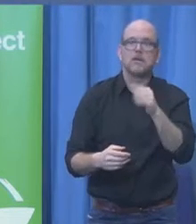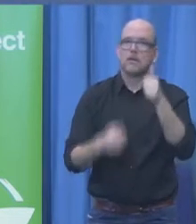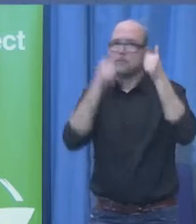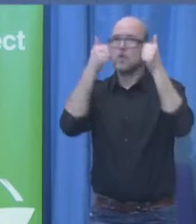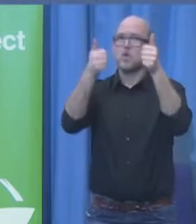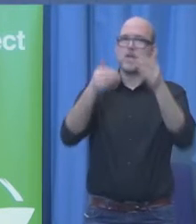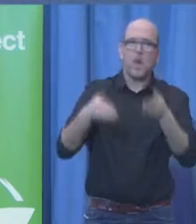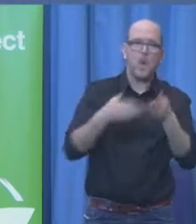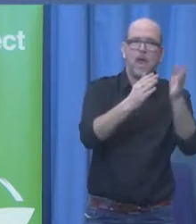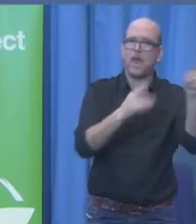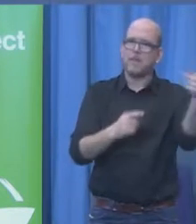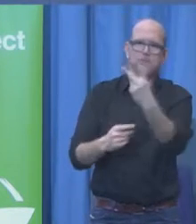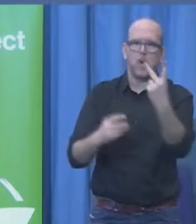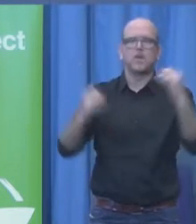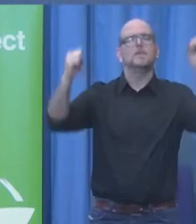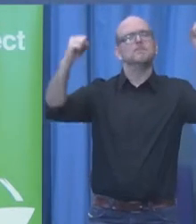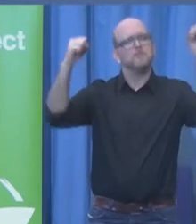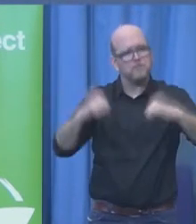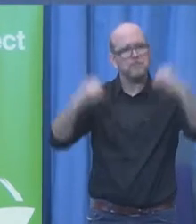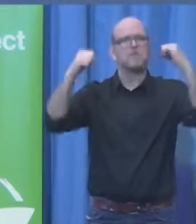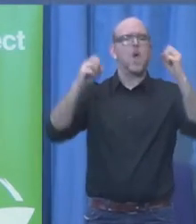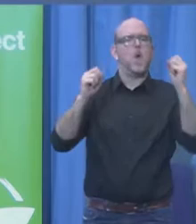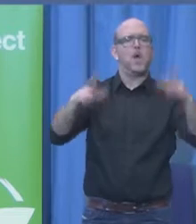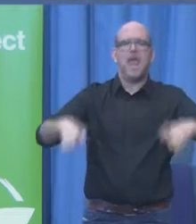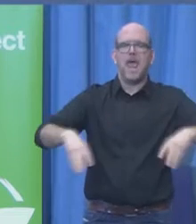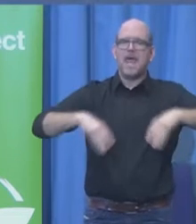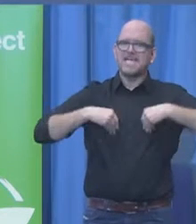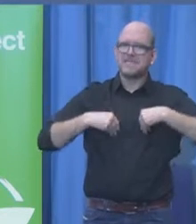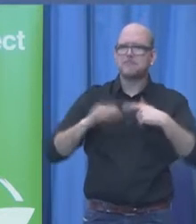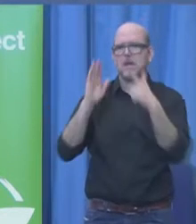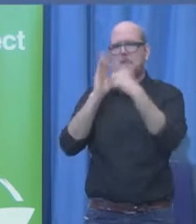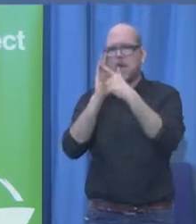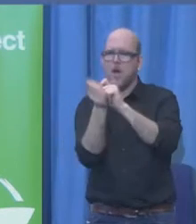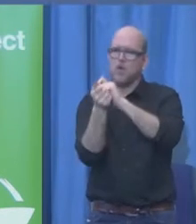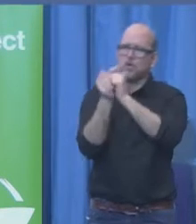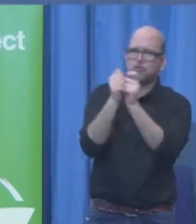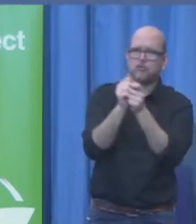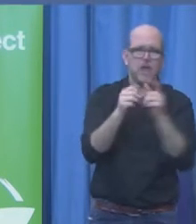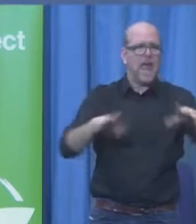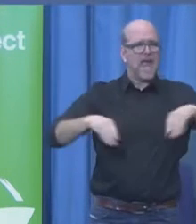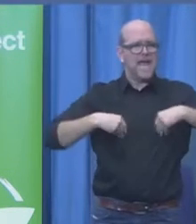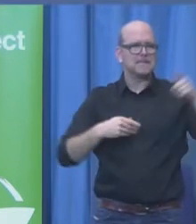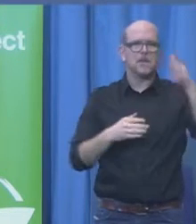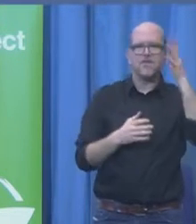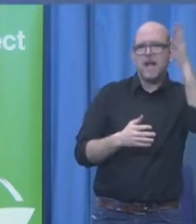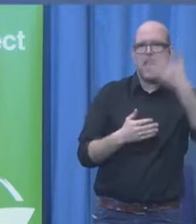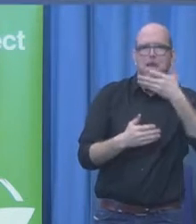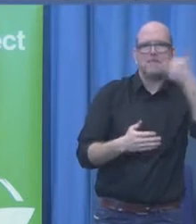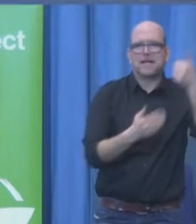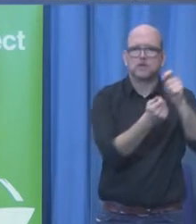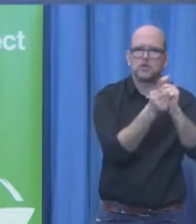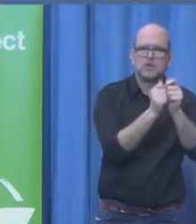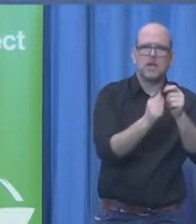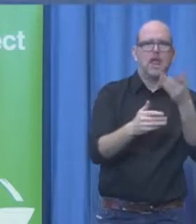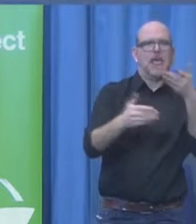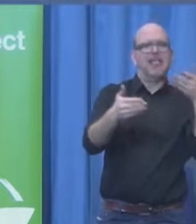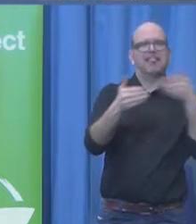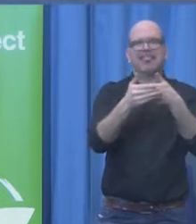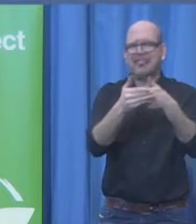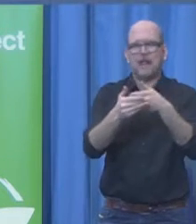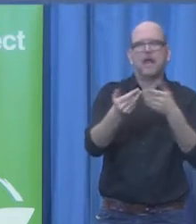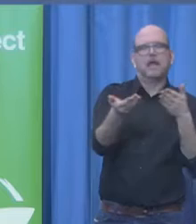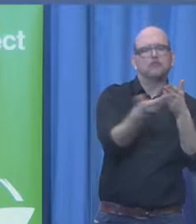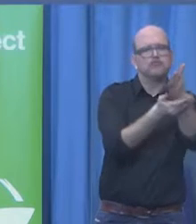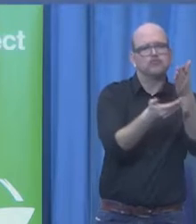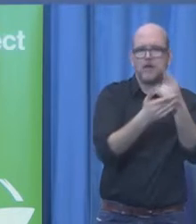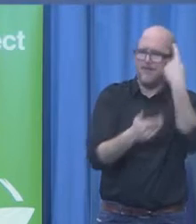think, a very good way to handle about. And the